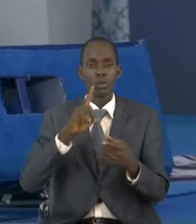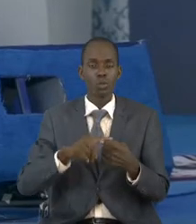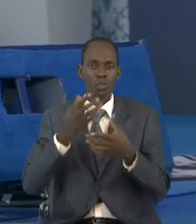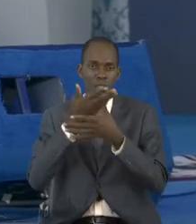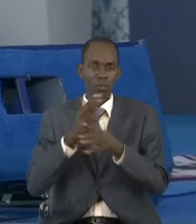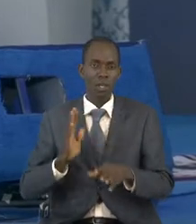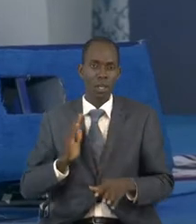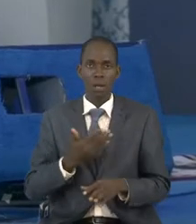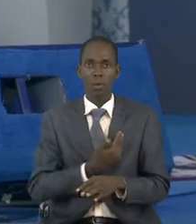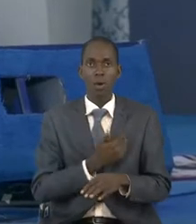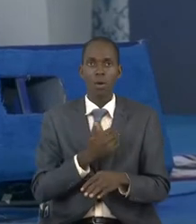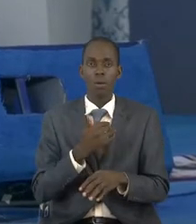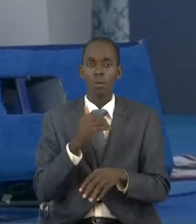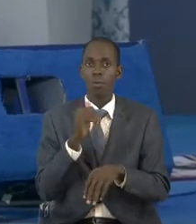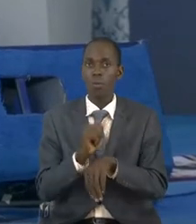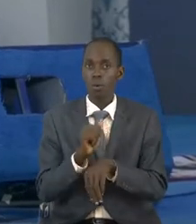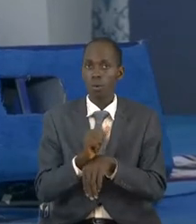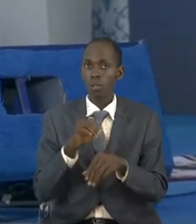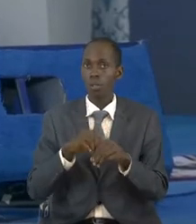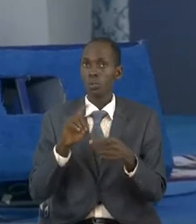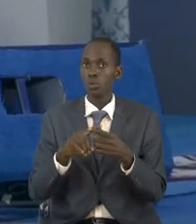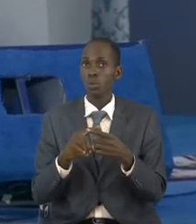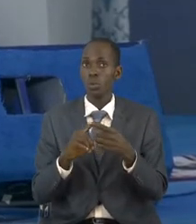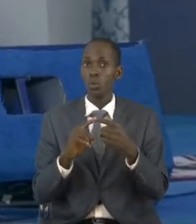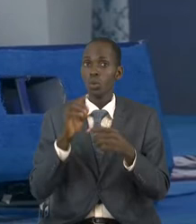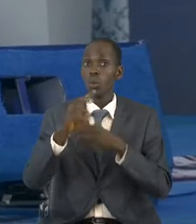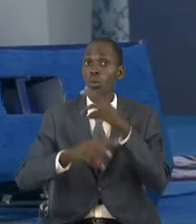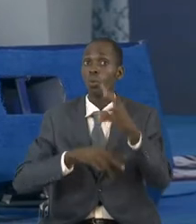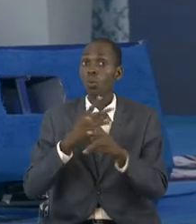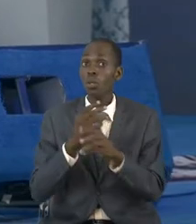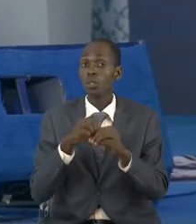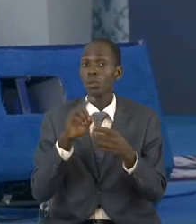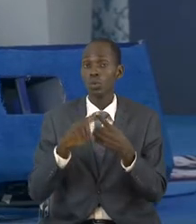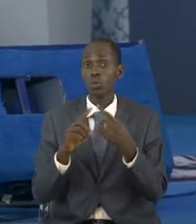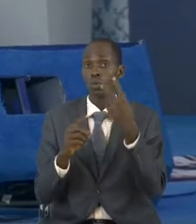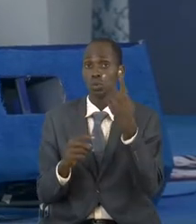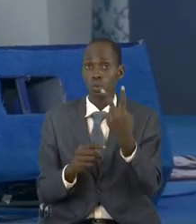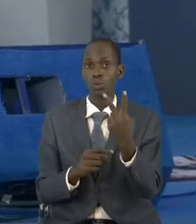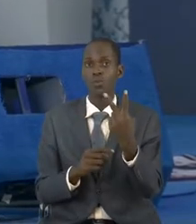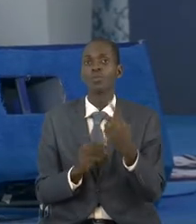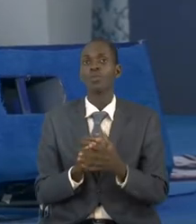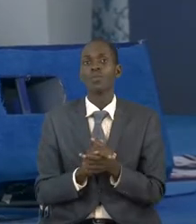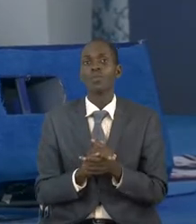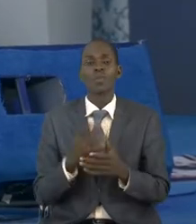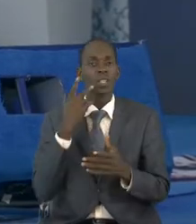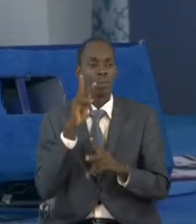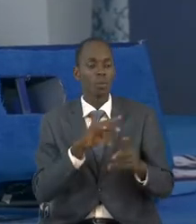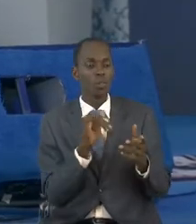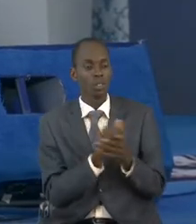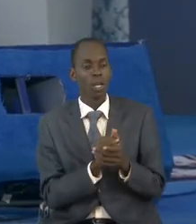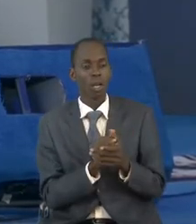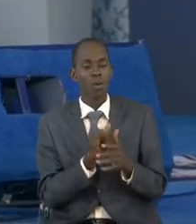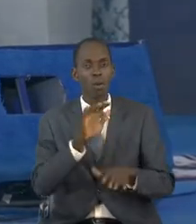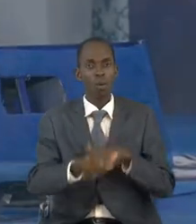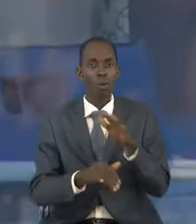world into two, and we say those who walk by faith, then those who